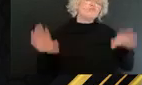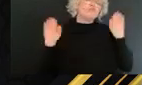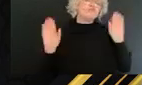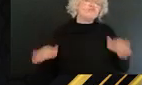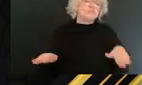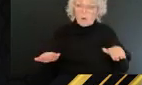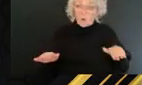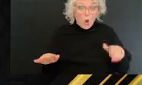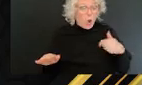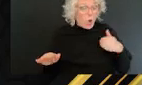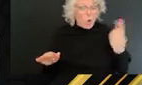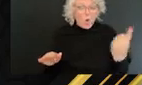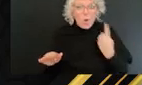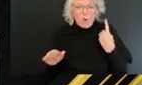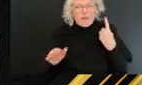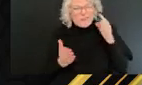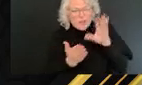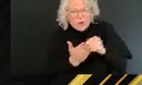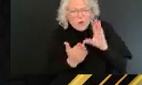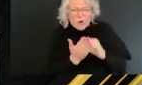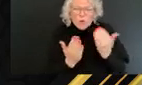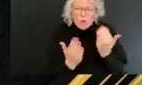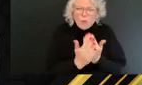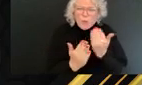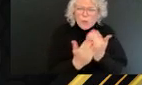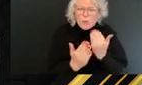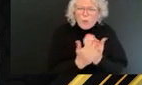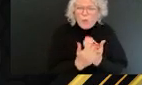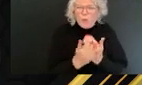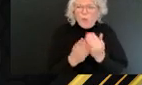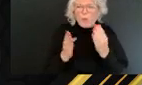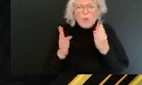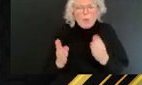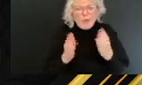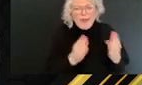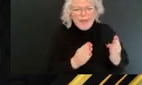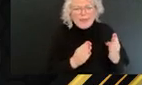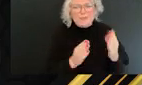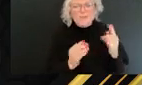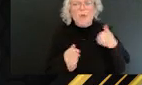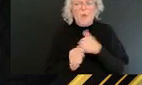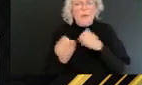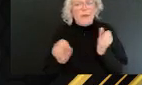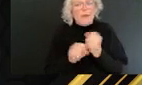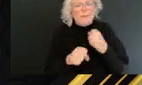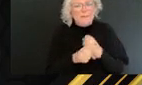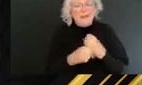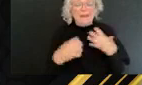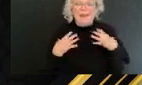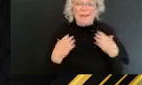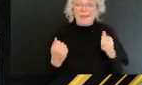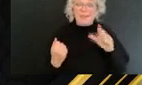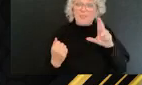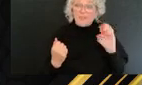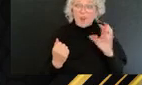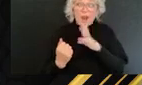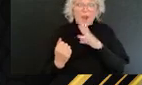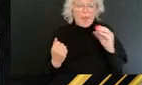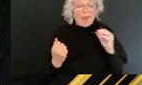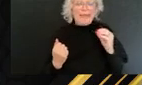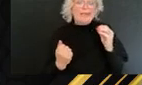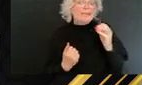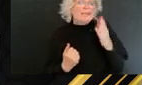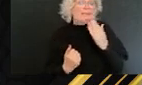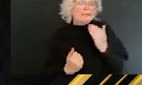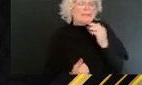and continue to learn new ways to make healthcare and medication and diabetes